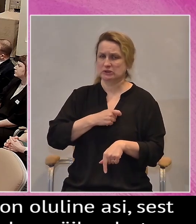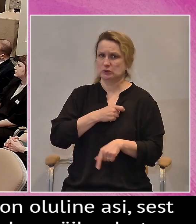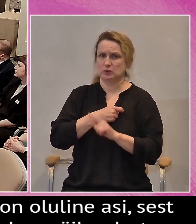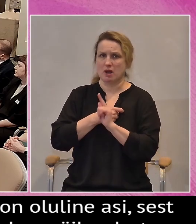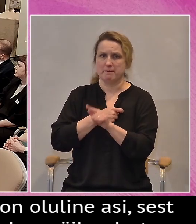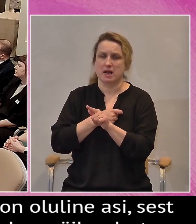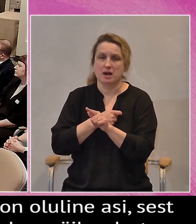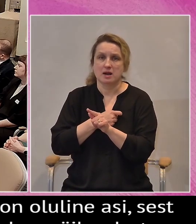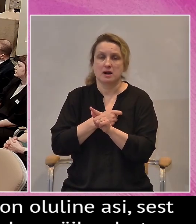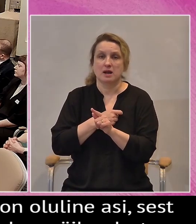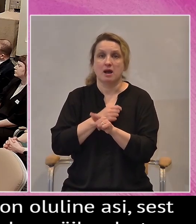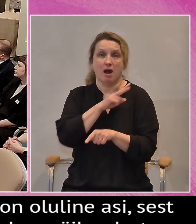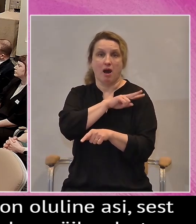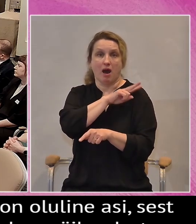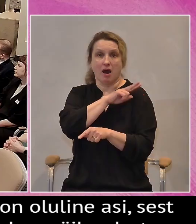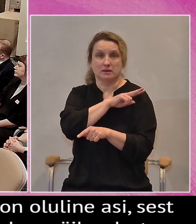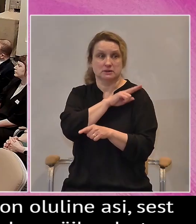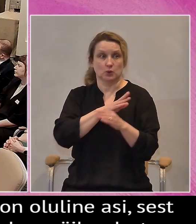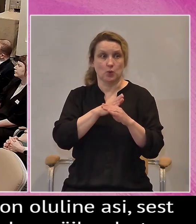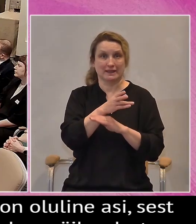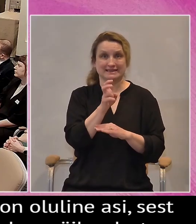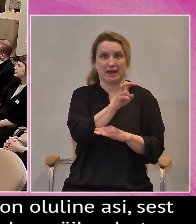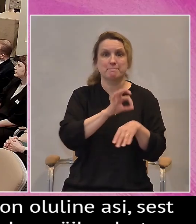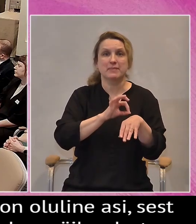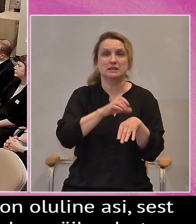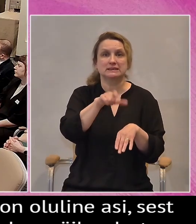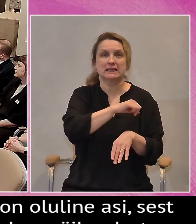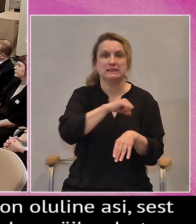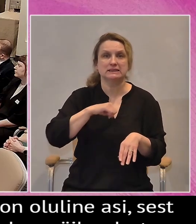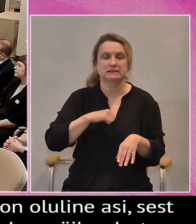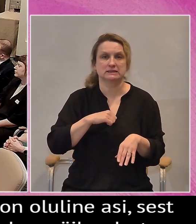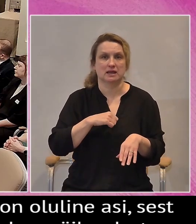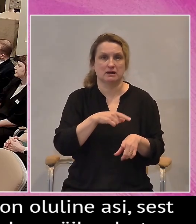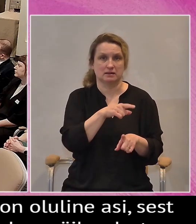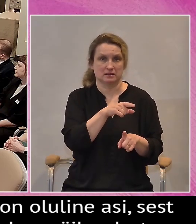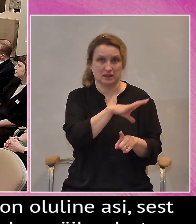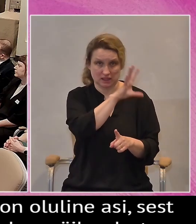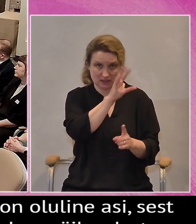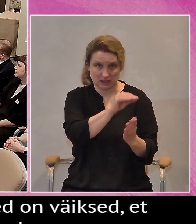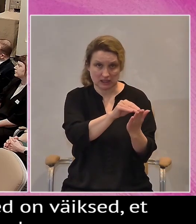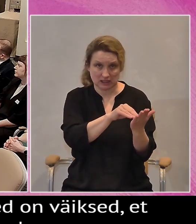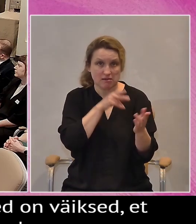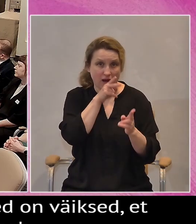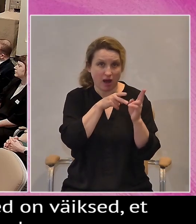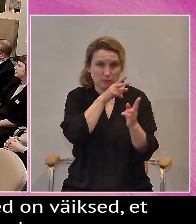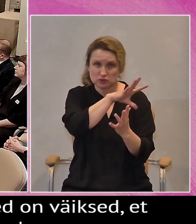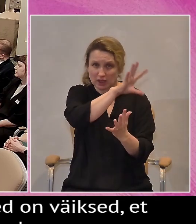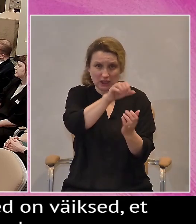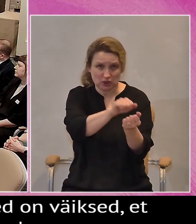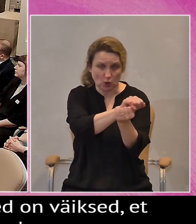of a patient isn't or doesn't match the actual condition of the patient.